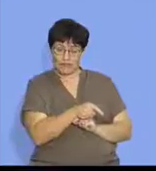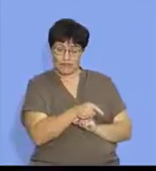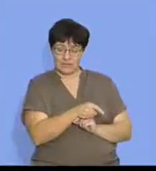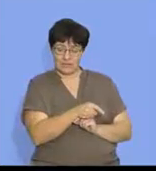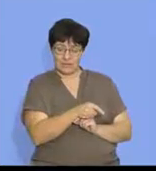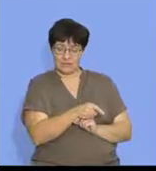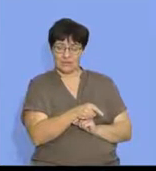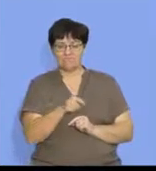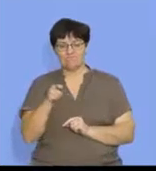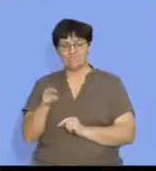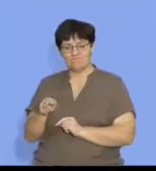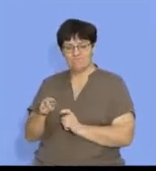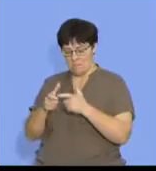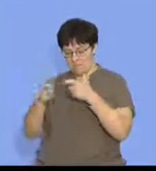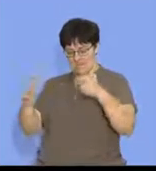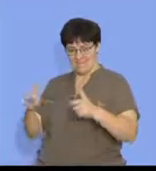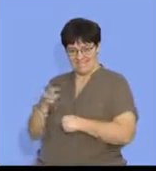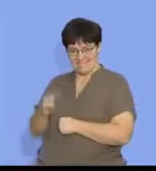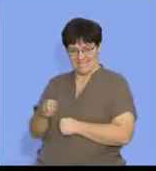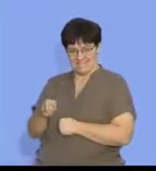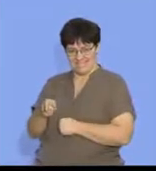and these are macroscopic.